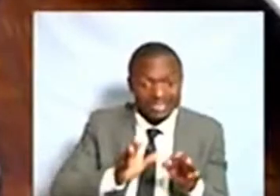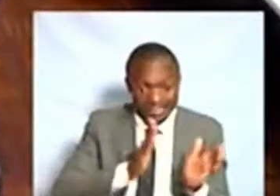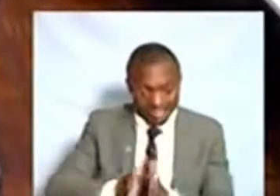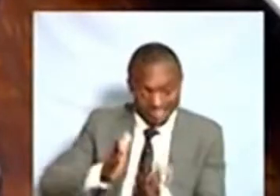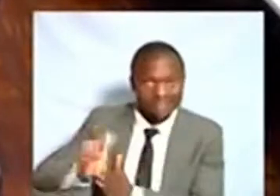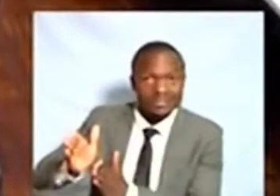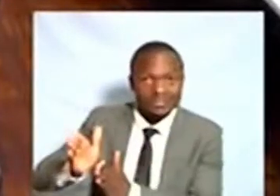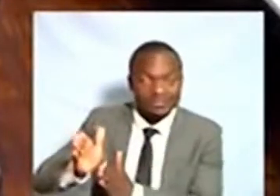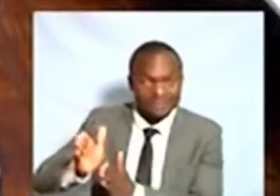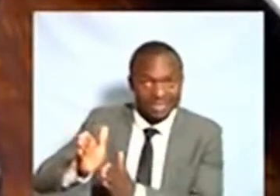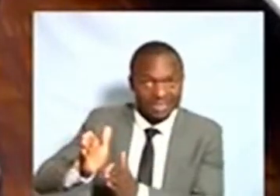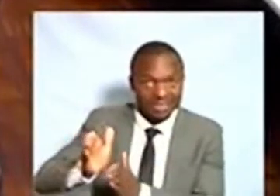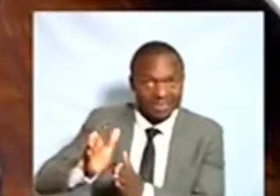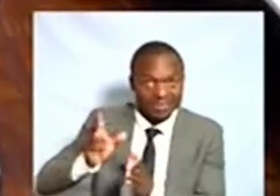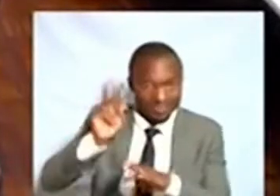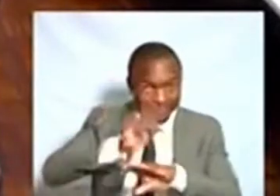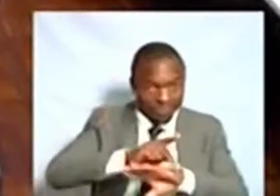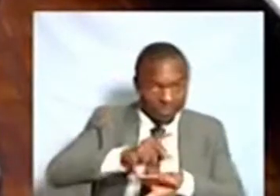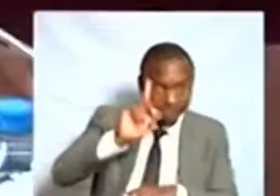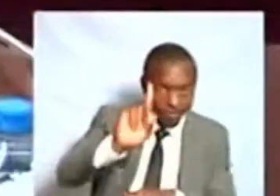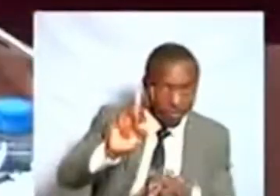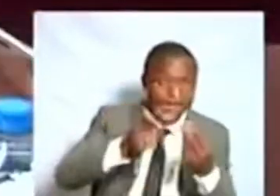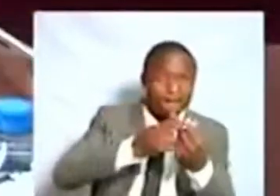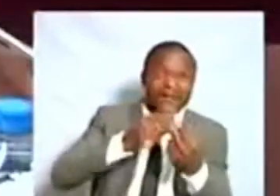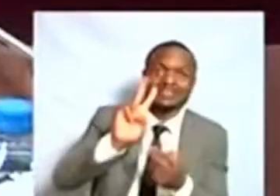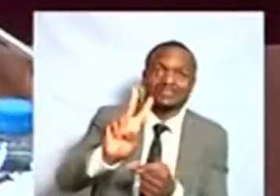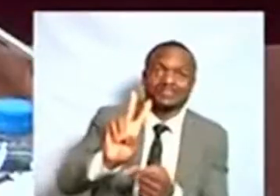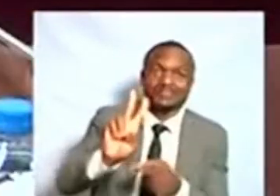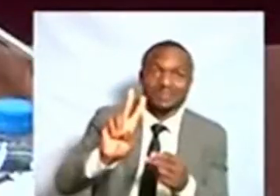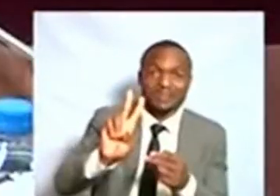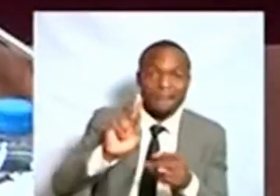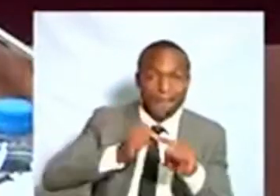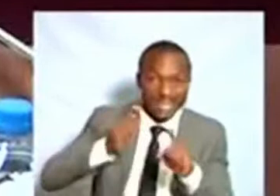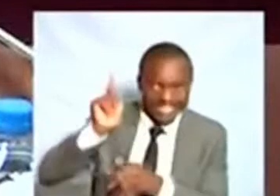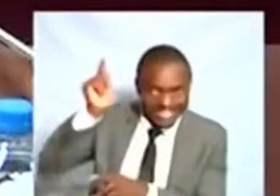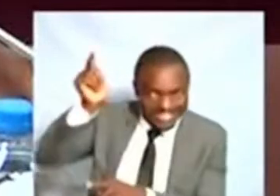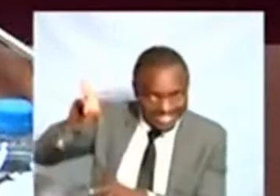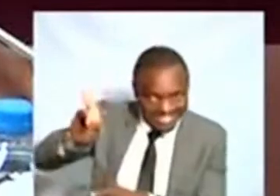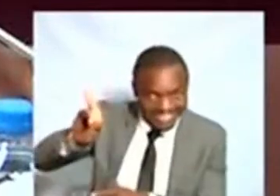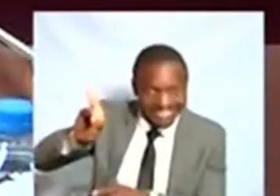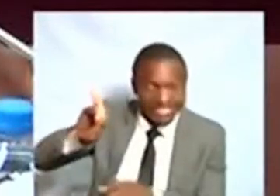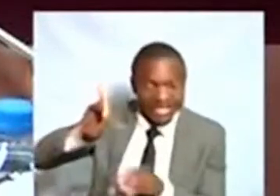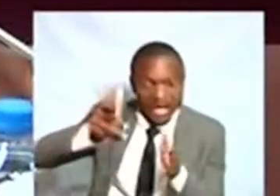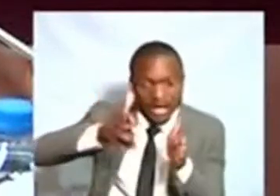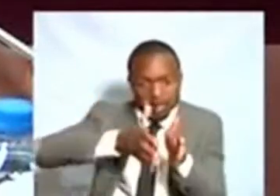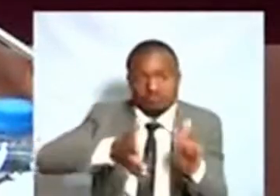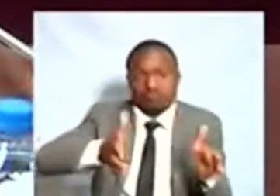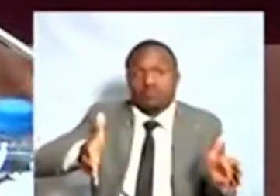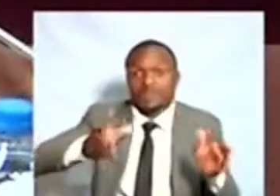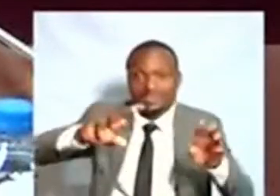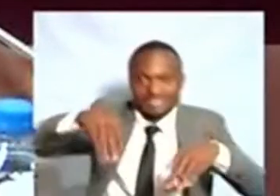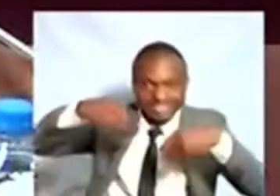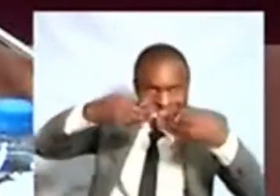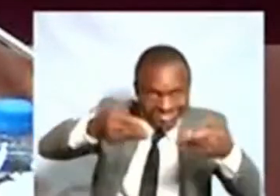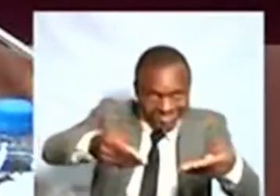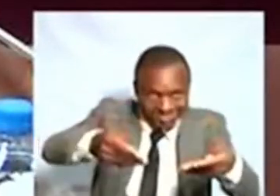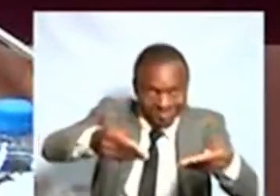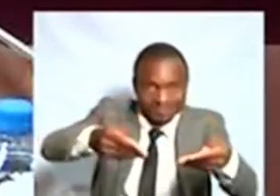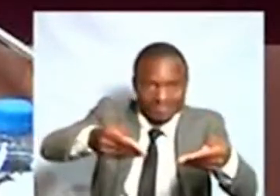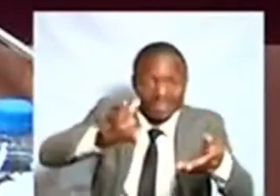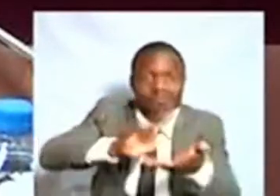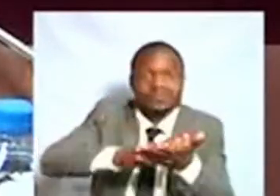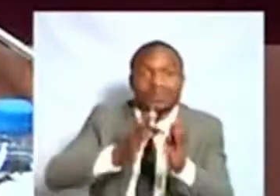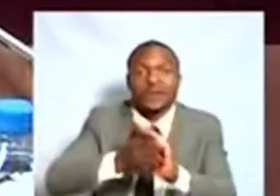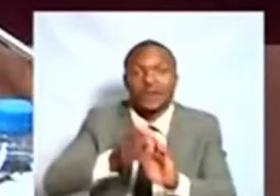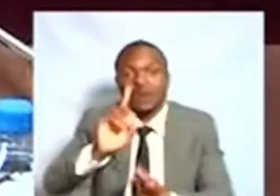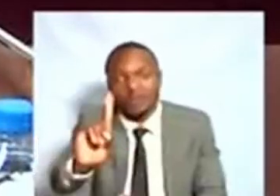a 1x2. Yes. Yes. Then later, Great. an extension was given, so it became